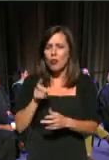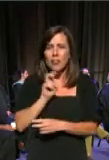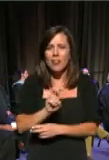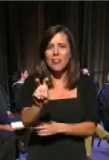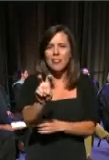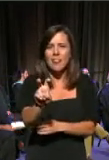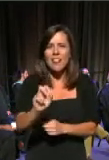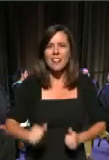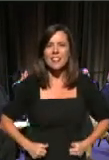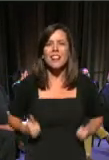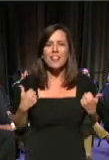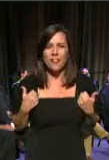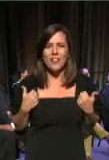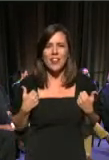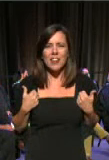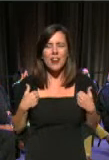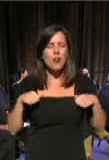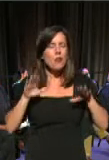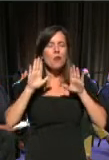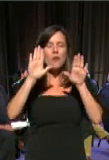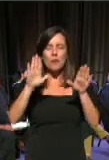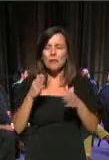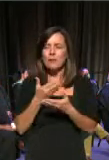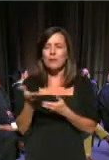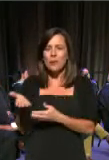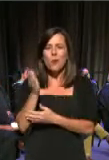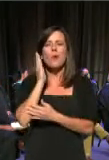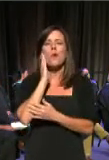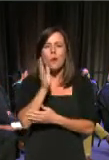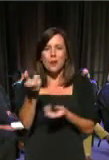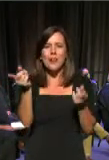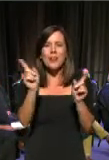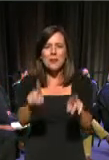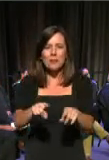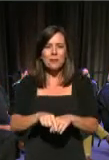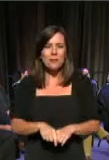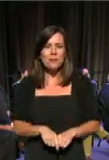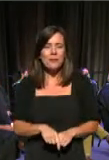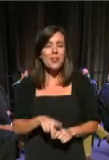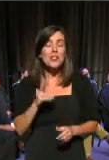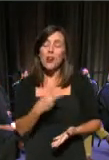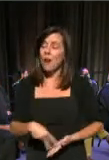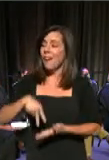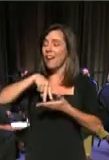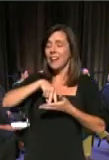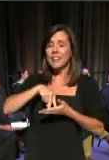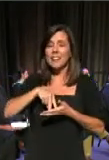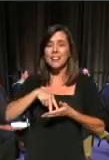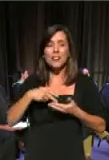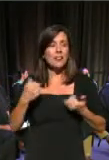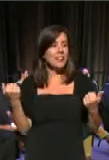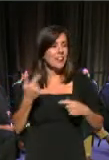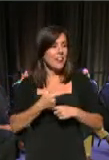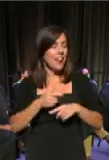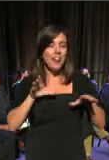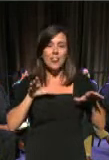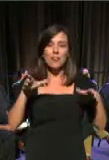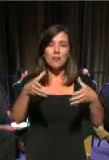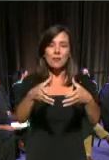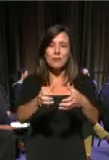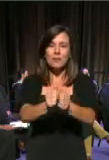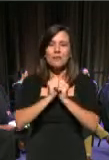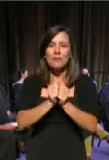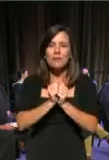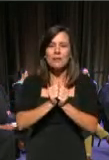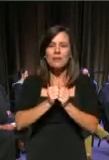life, amazing things will happen. So I stand here today with my classmates,